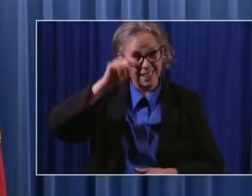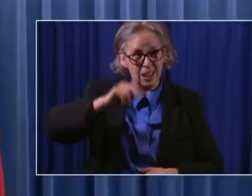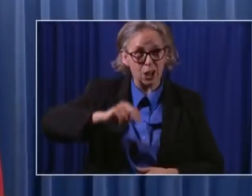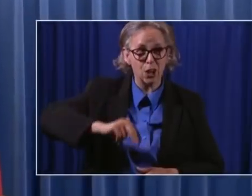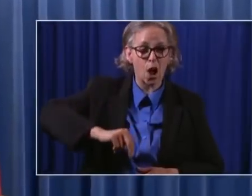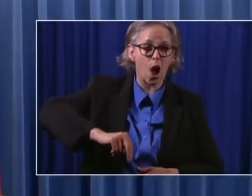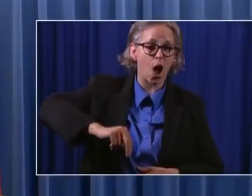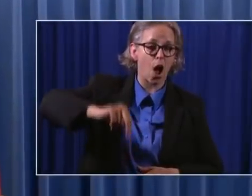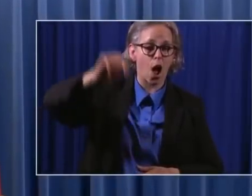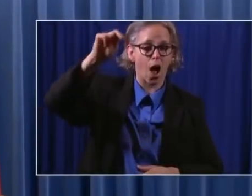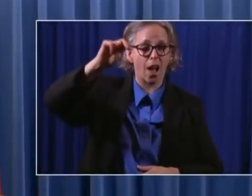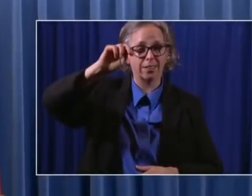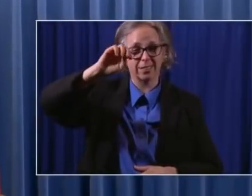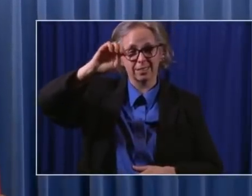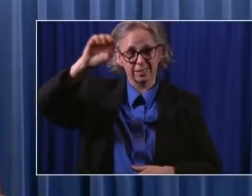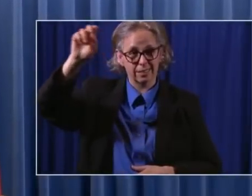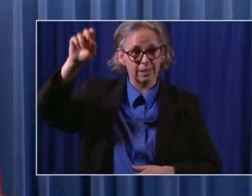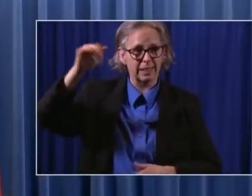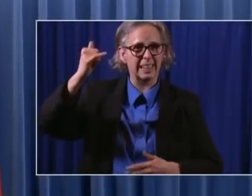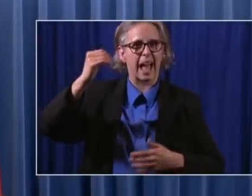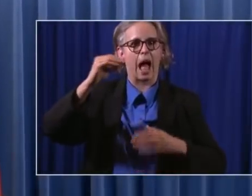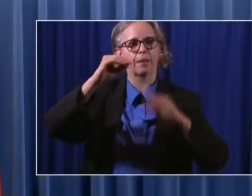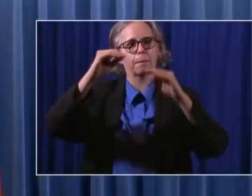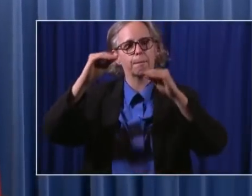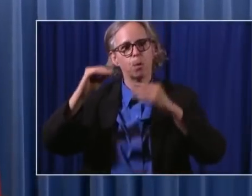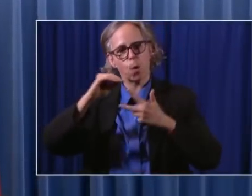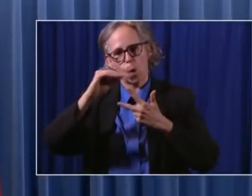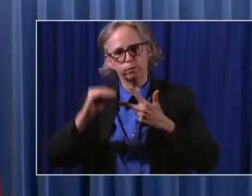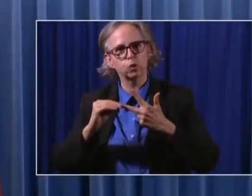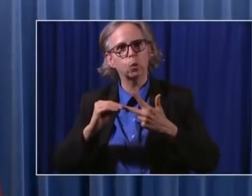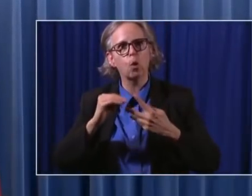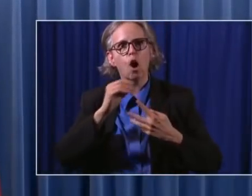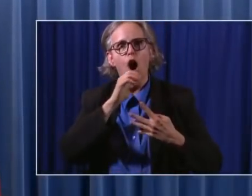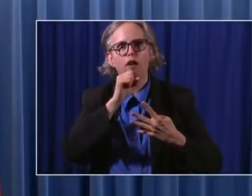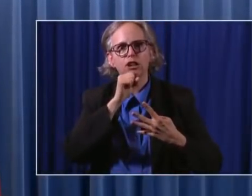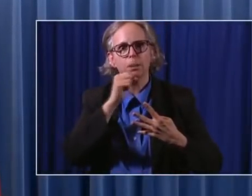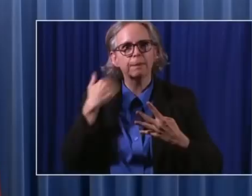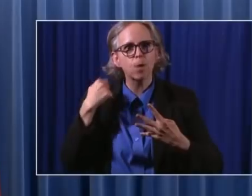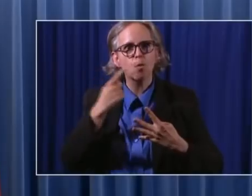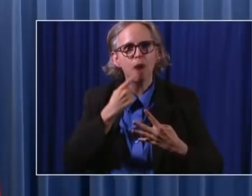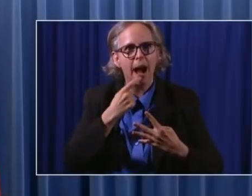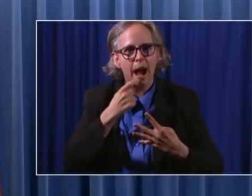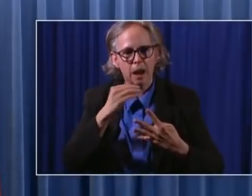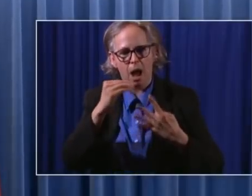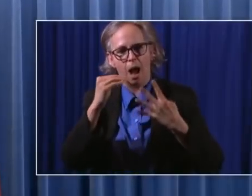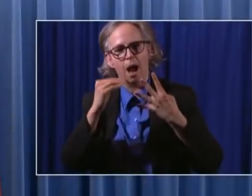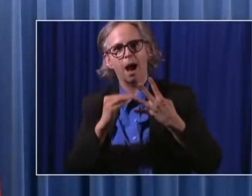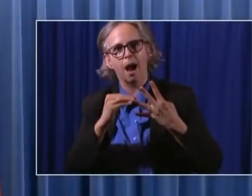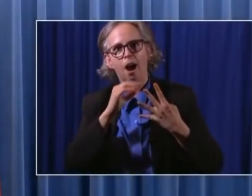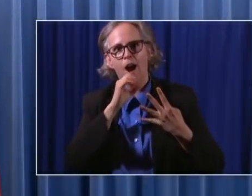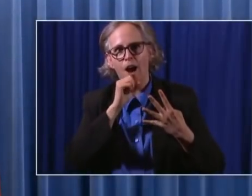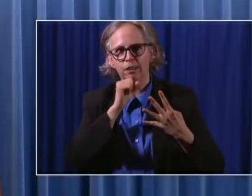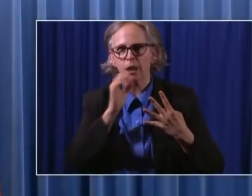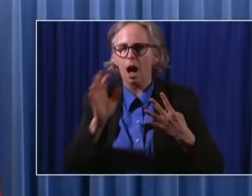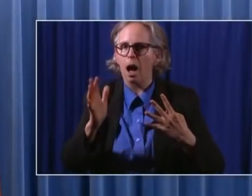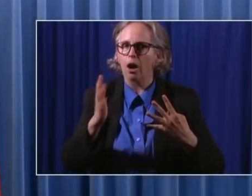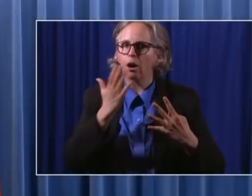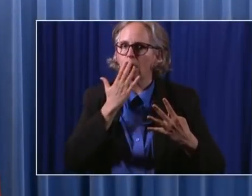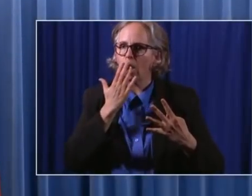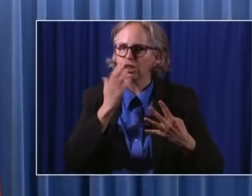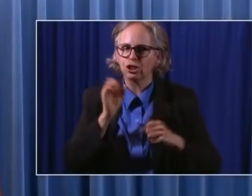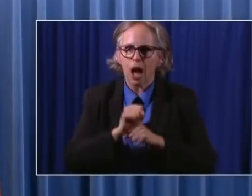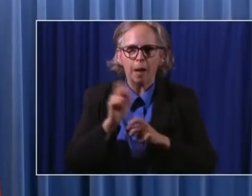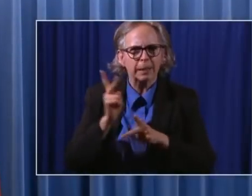has dropped down one notch as well. We certainly hope that people in Trumbull County will continue to wear